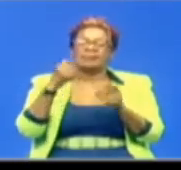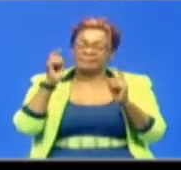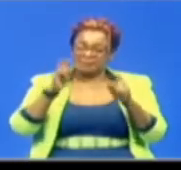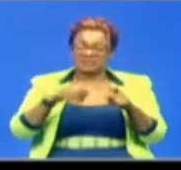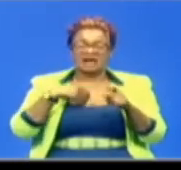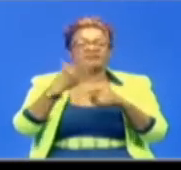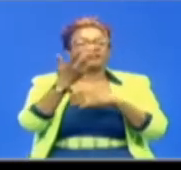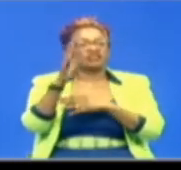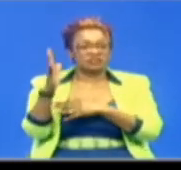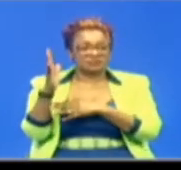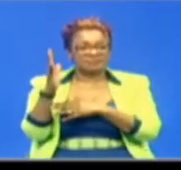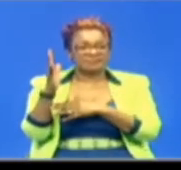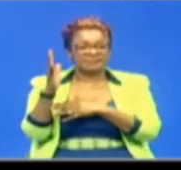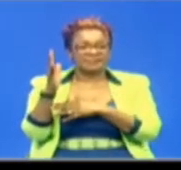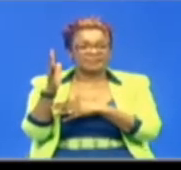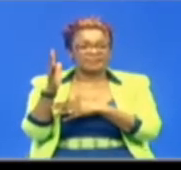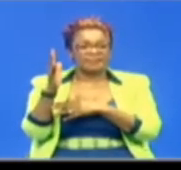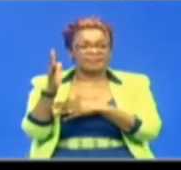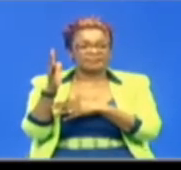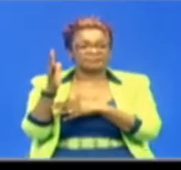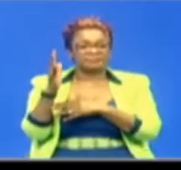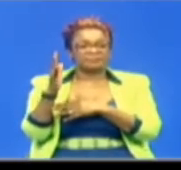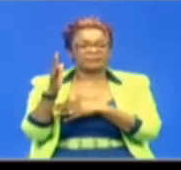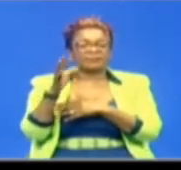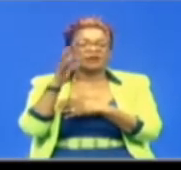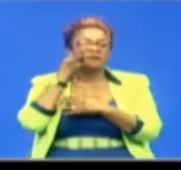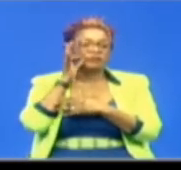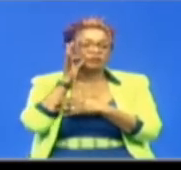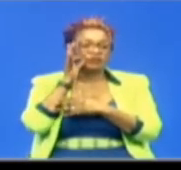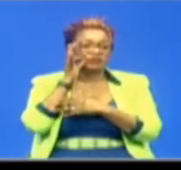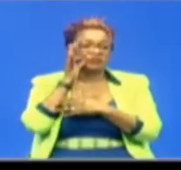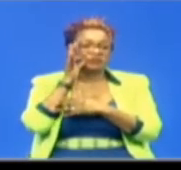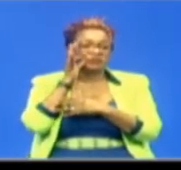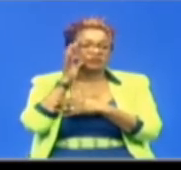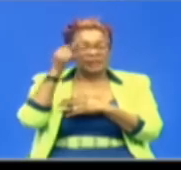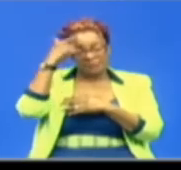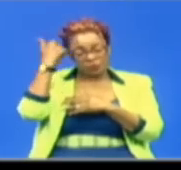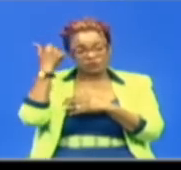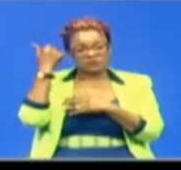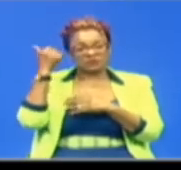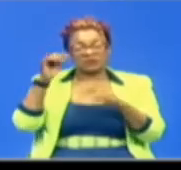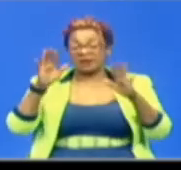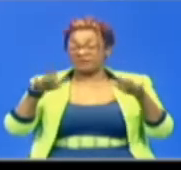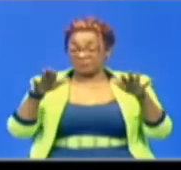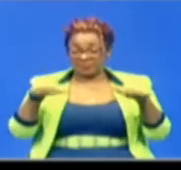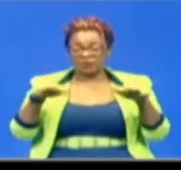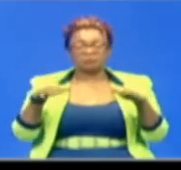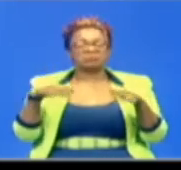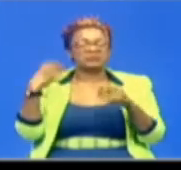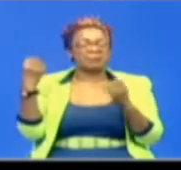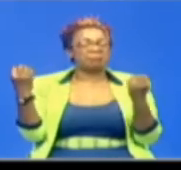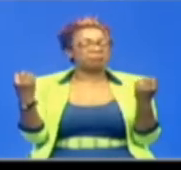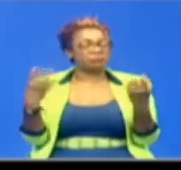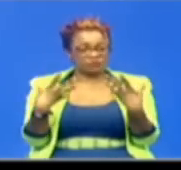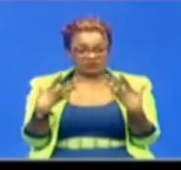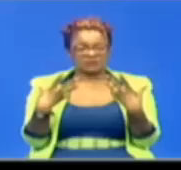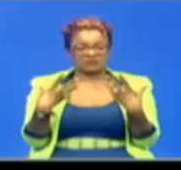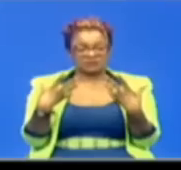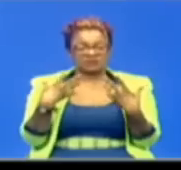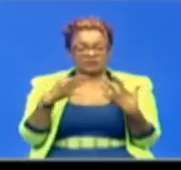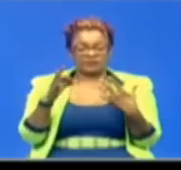miti, kupanda matunda kwa sababu vipepeo ni kirembesho cha